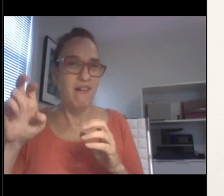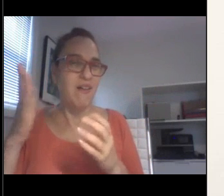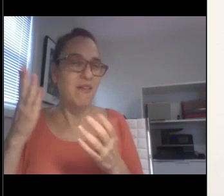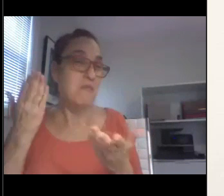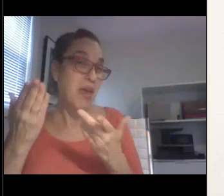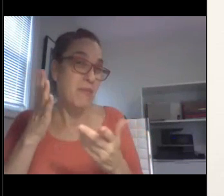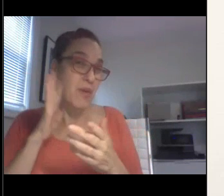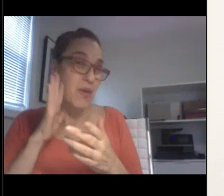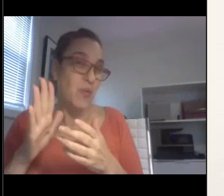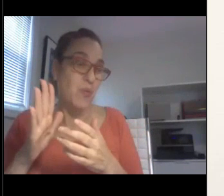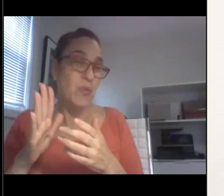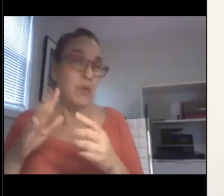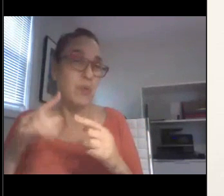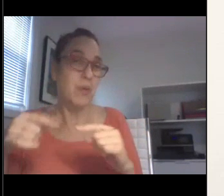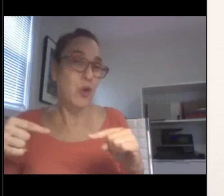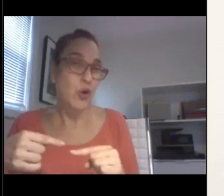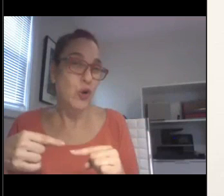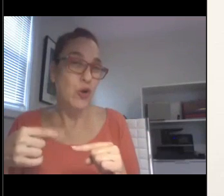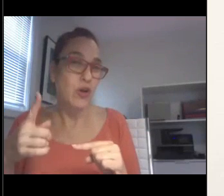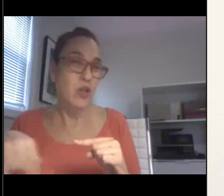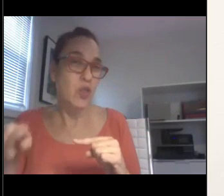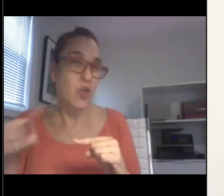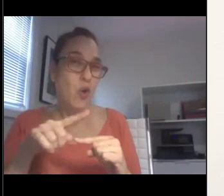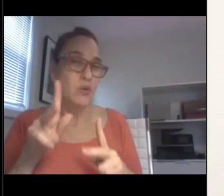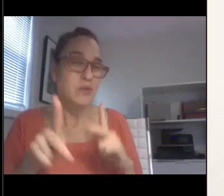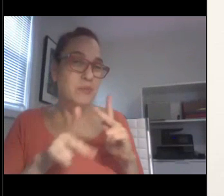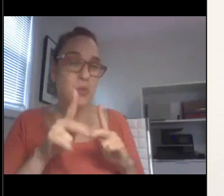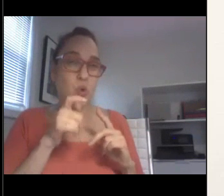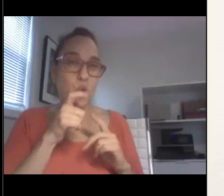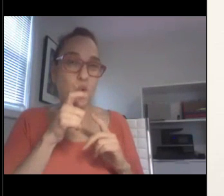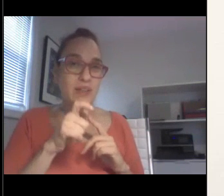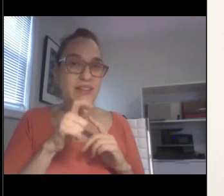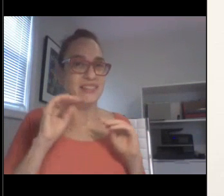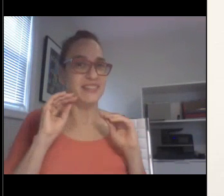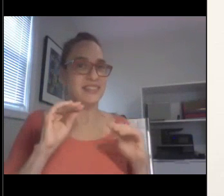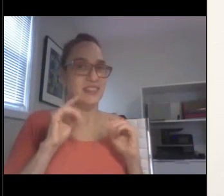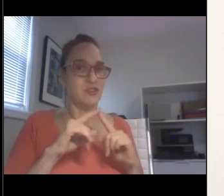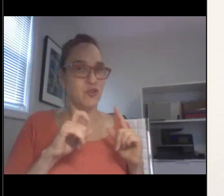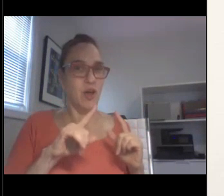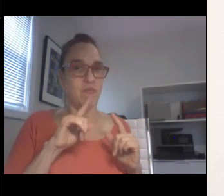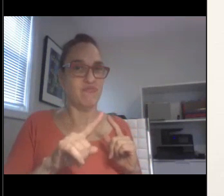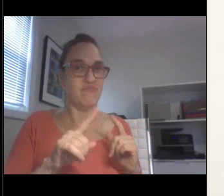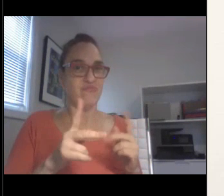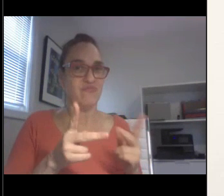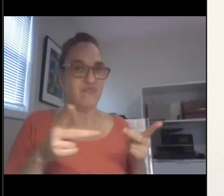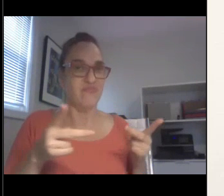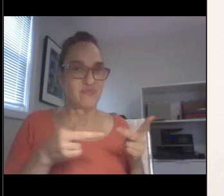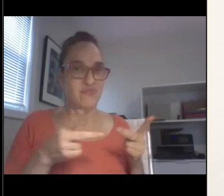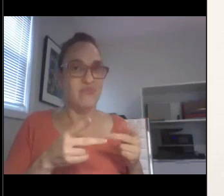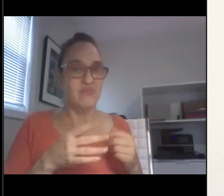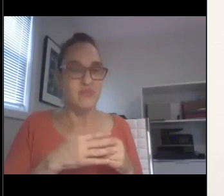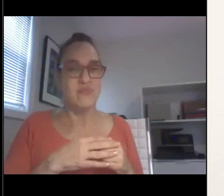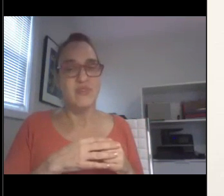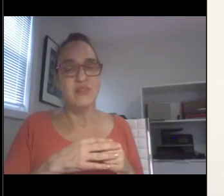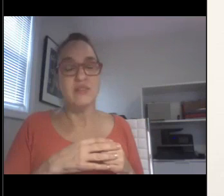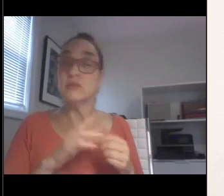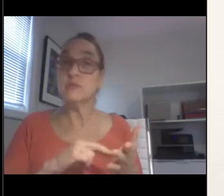who must teach from somewhere. What I mean by this is when it is the case that you